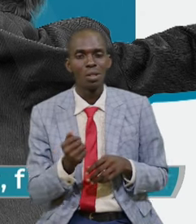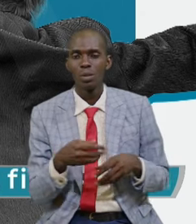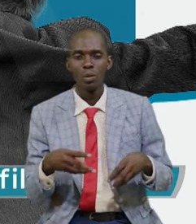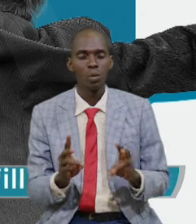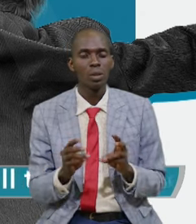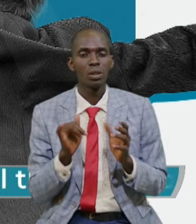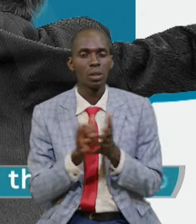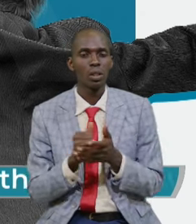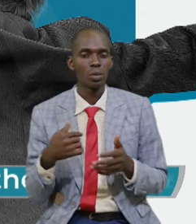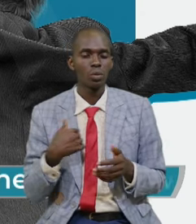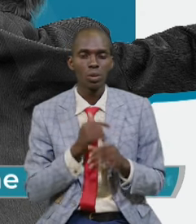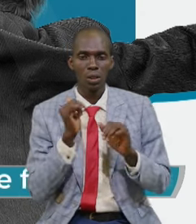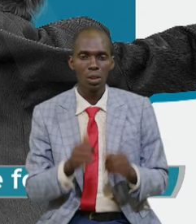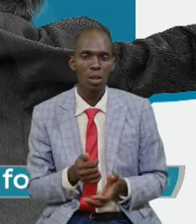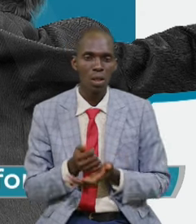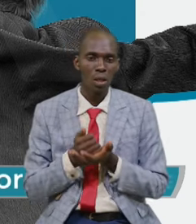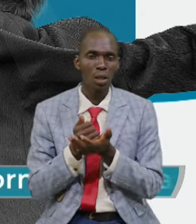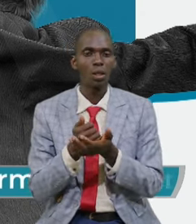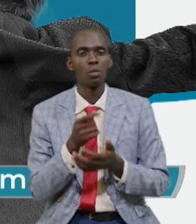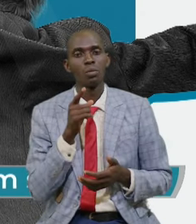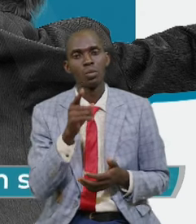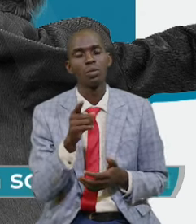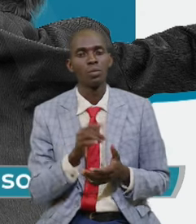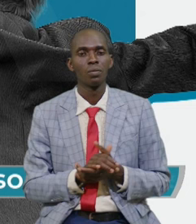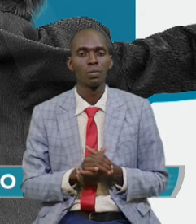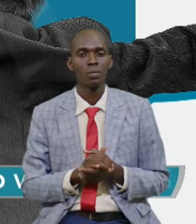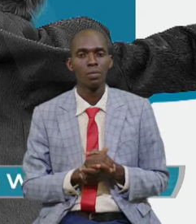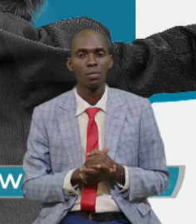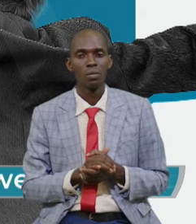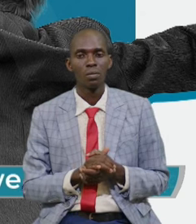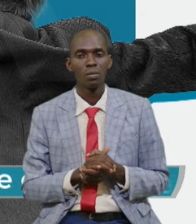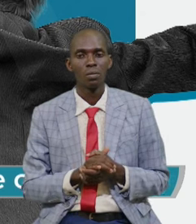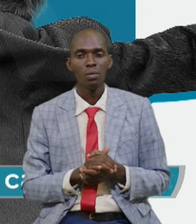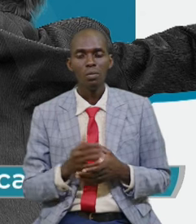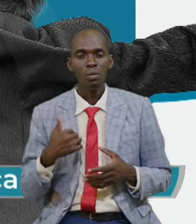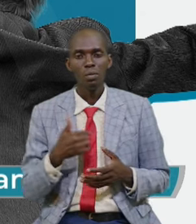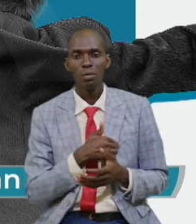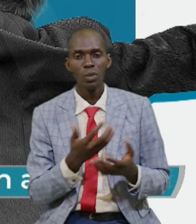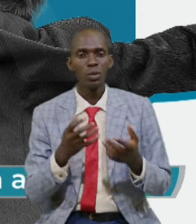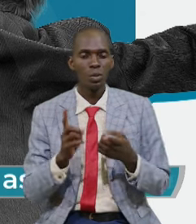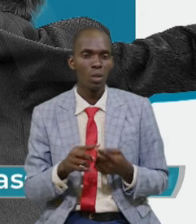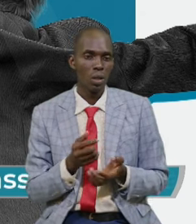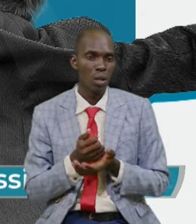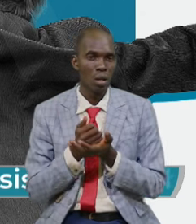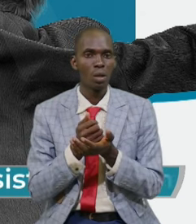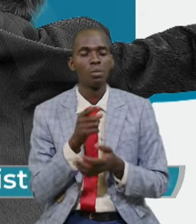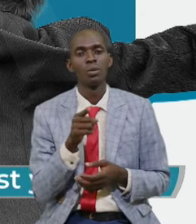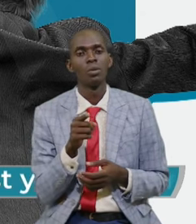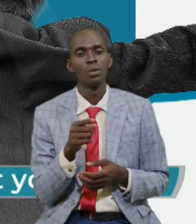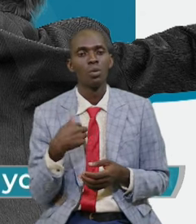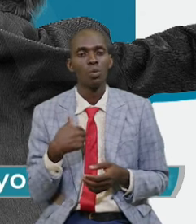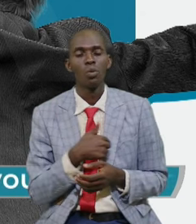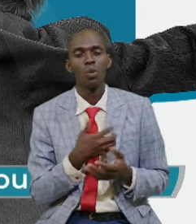the counselors to be together. They want to help you. They want to direct